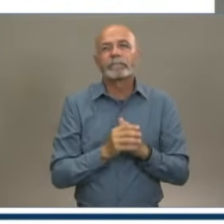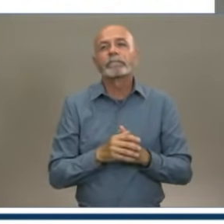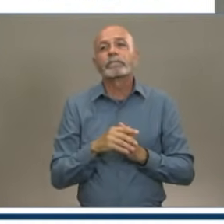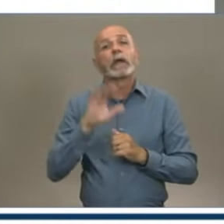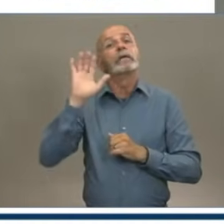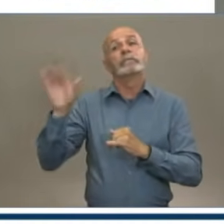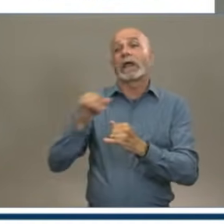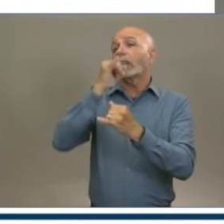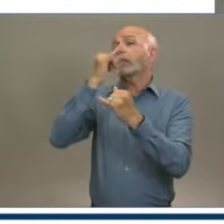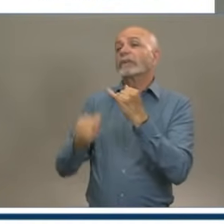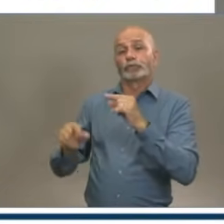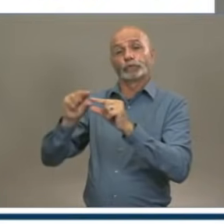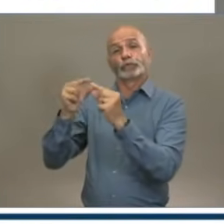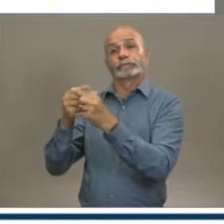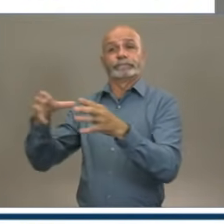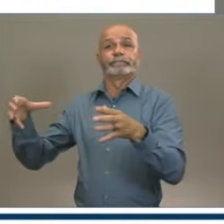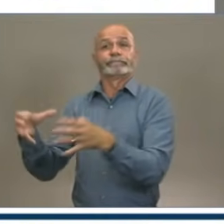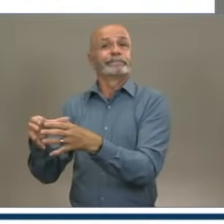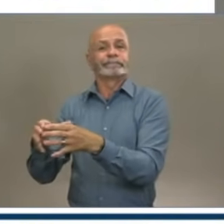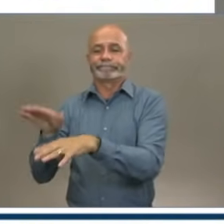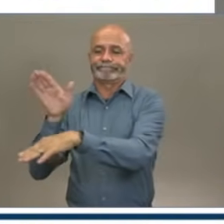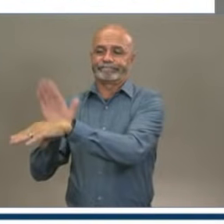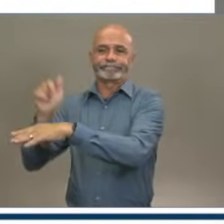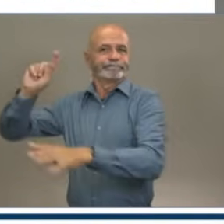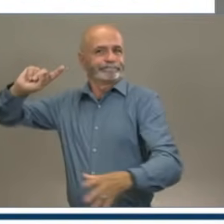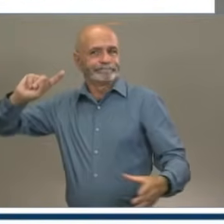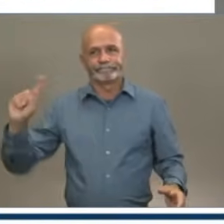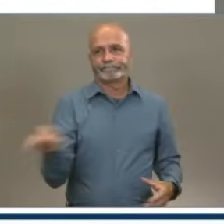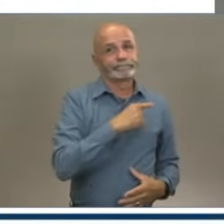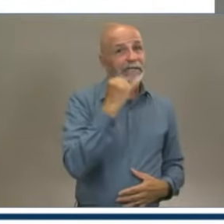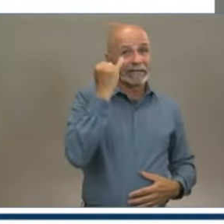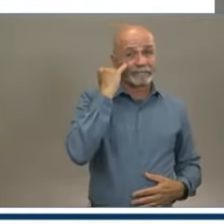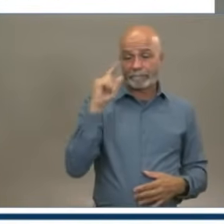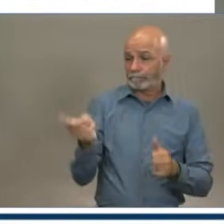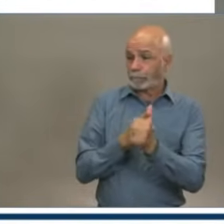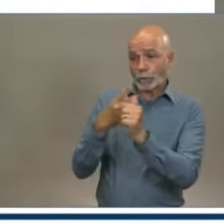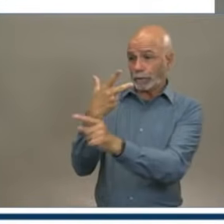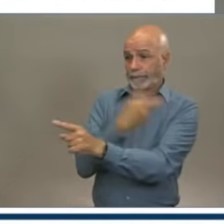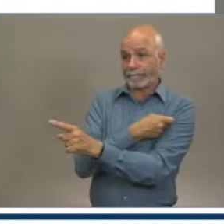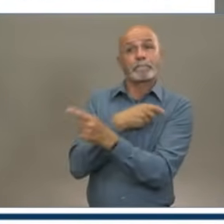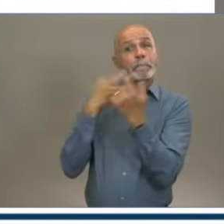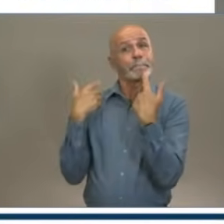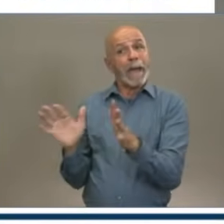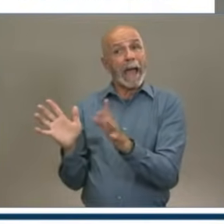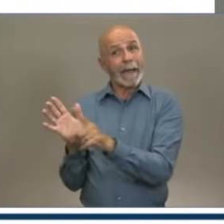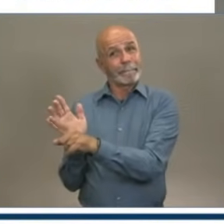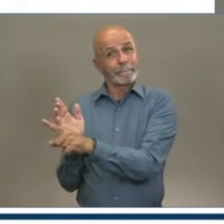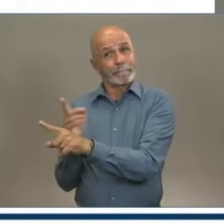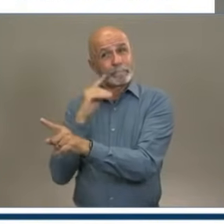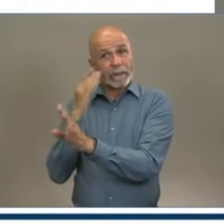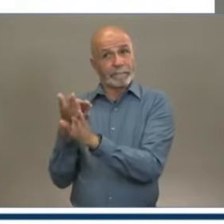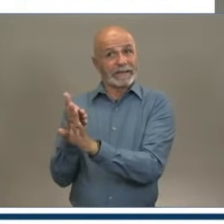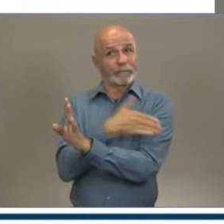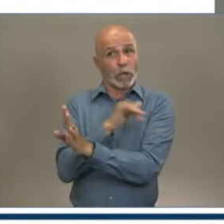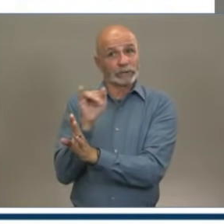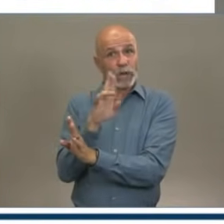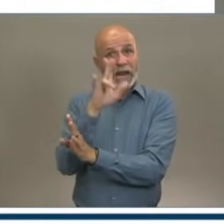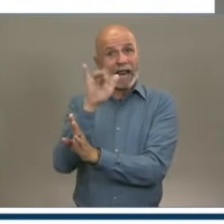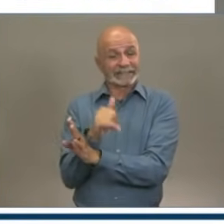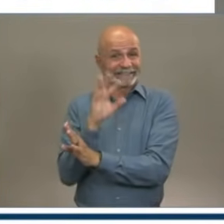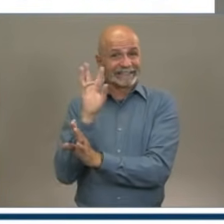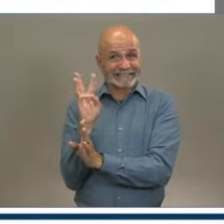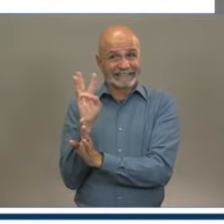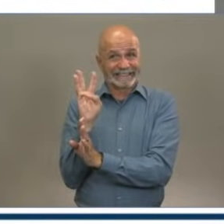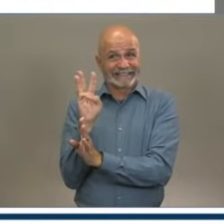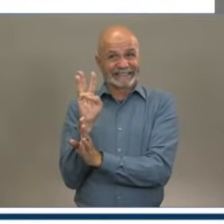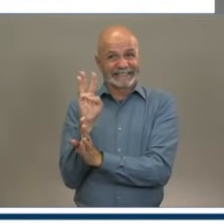forward. Anyone who received their first dose on or before July the 6th will get an email in the next few days to